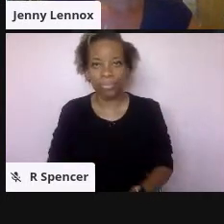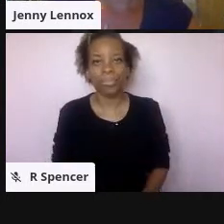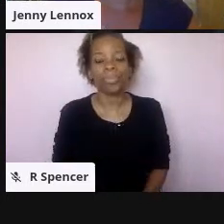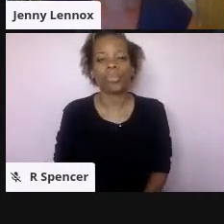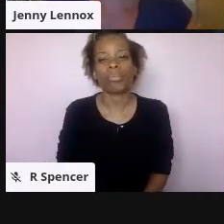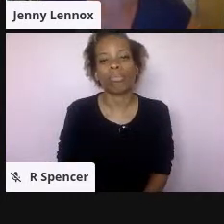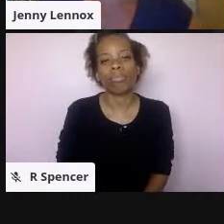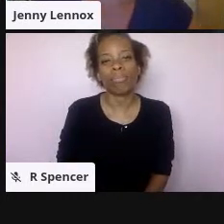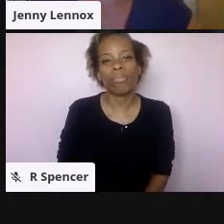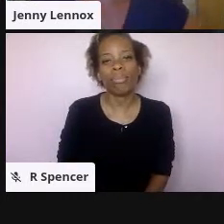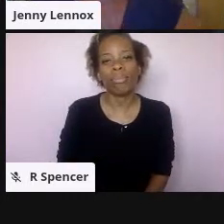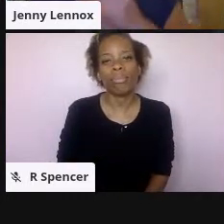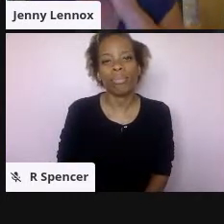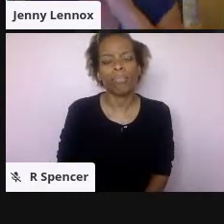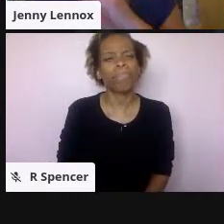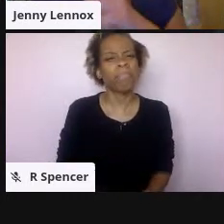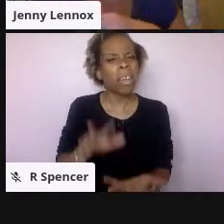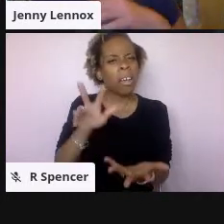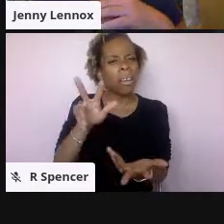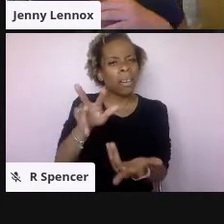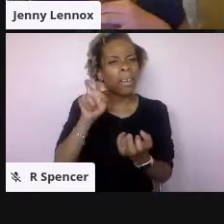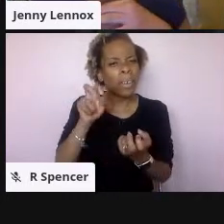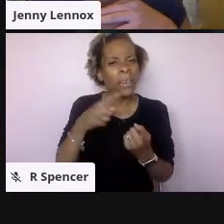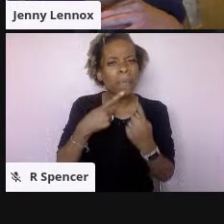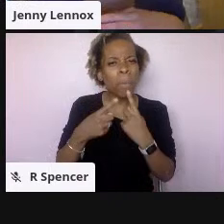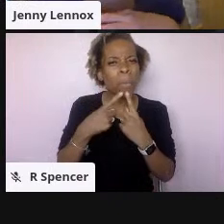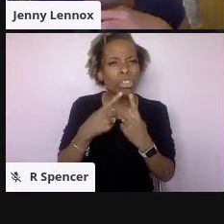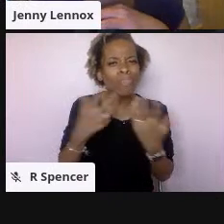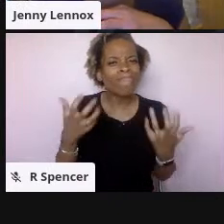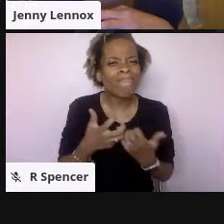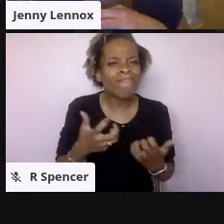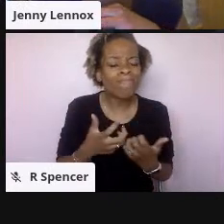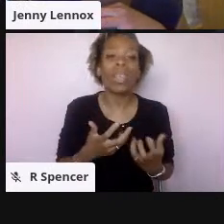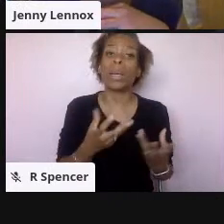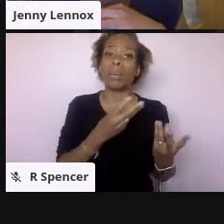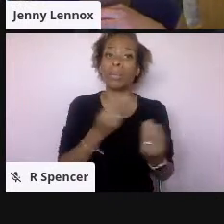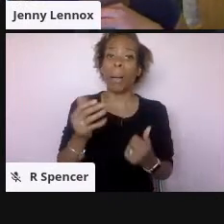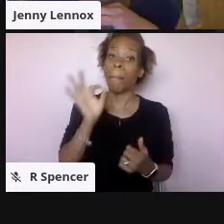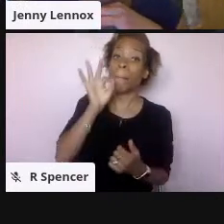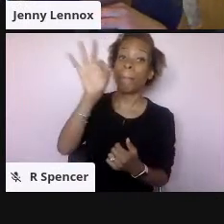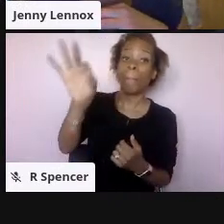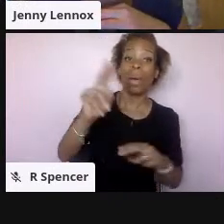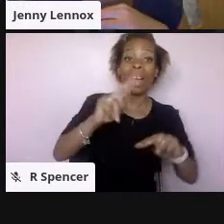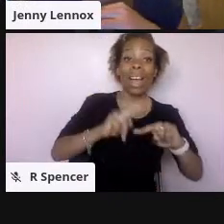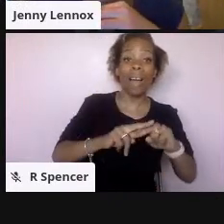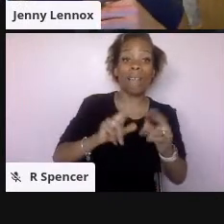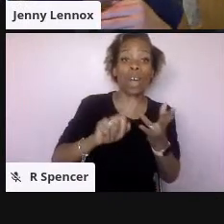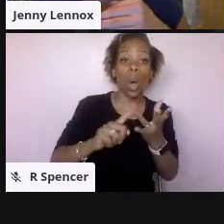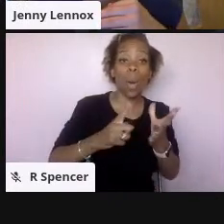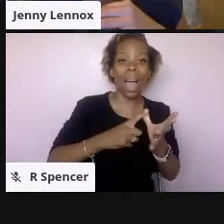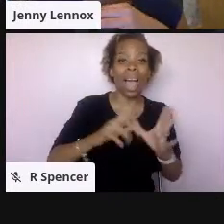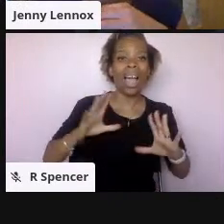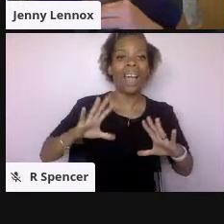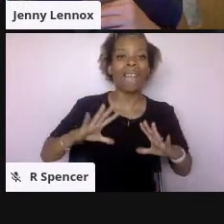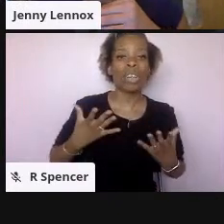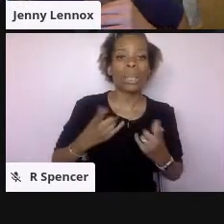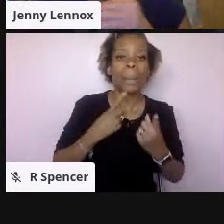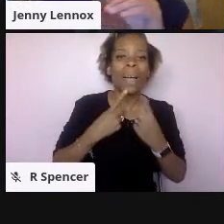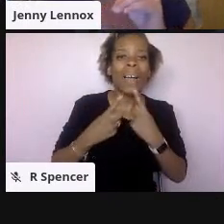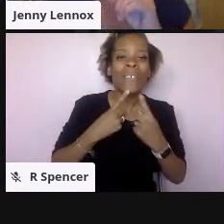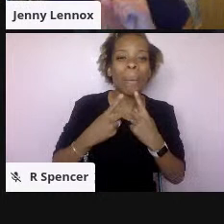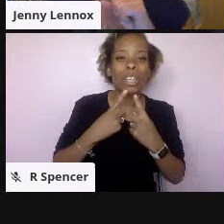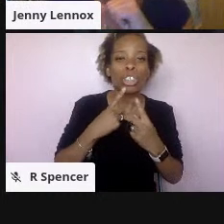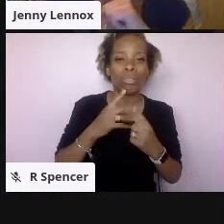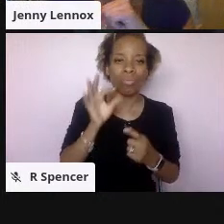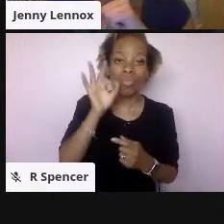So in terms of obtaining data, I know a lot of people are kind of quite keen to put in a freedom of information request, but actually, as a recognised trade union, you can request data